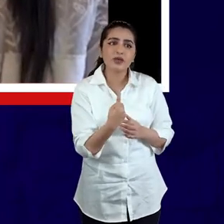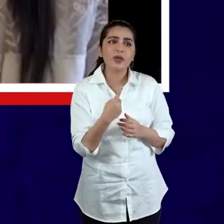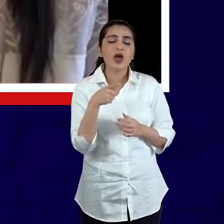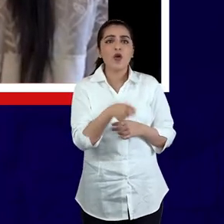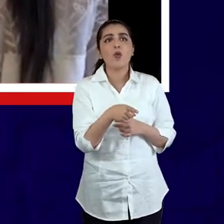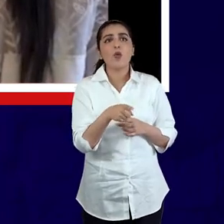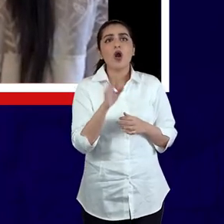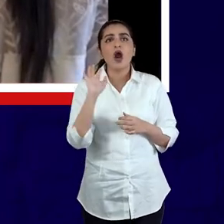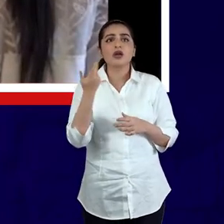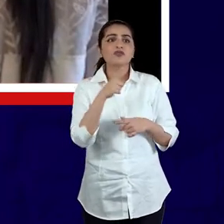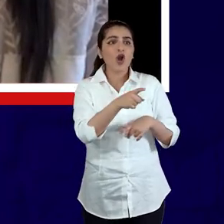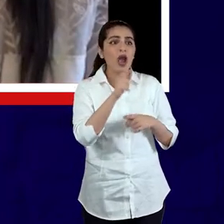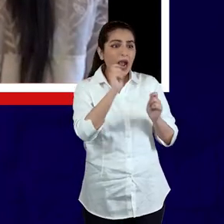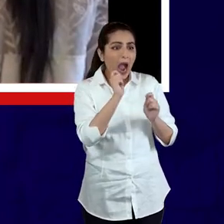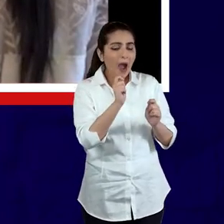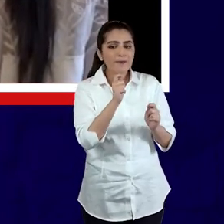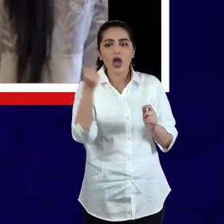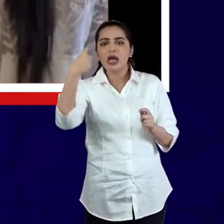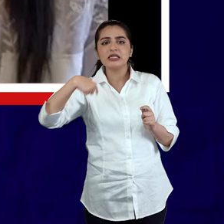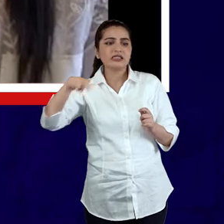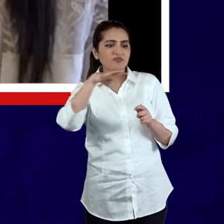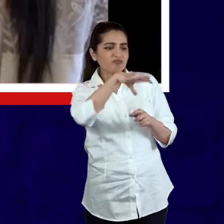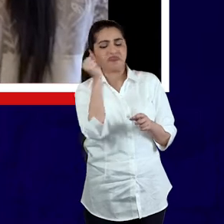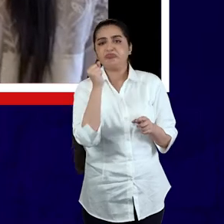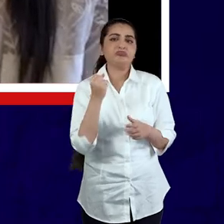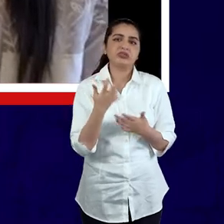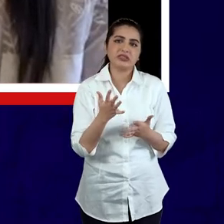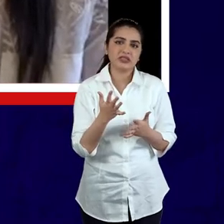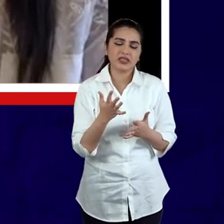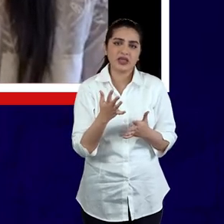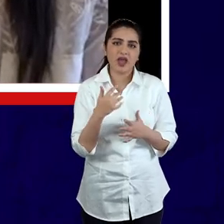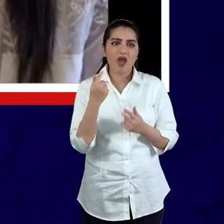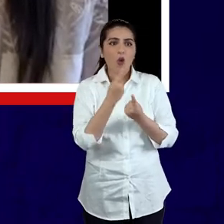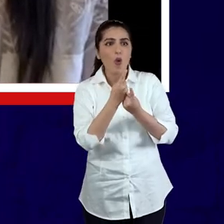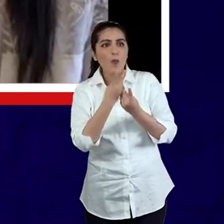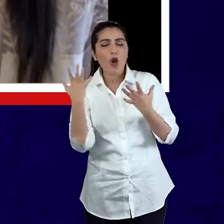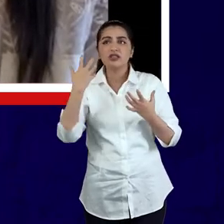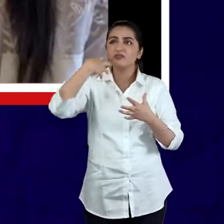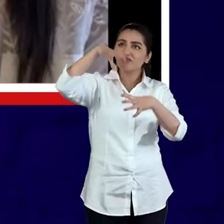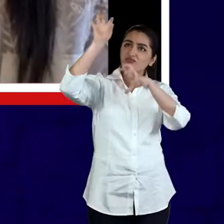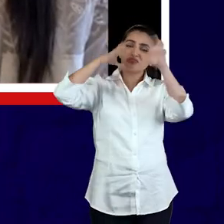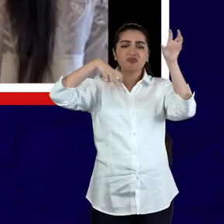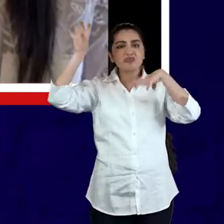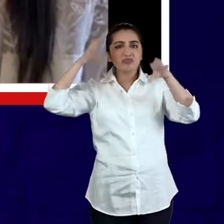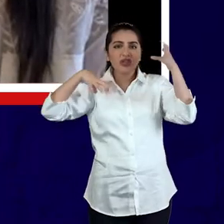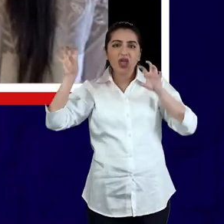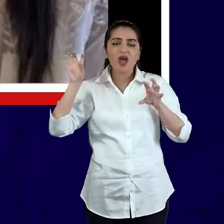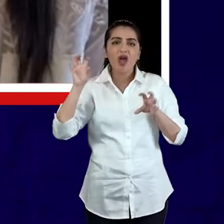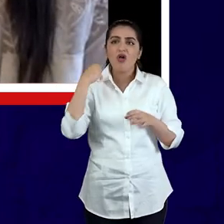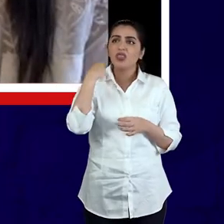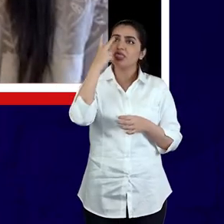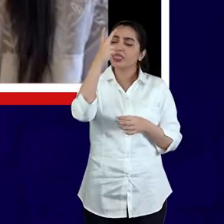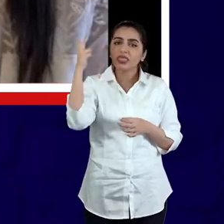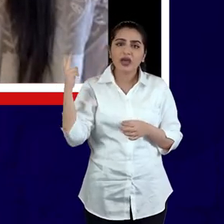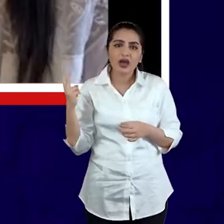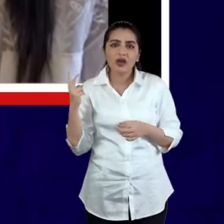the work that they do has never been acknowledged most of the time. I mean, it's true as much for Western societies, you know, the global North,